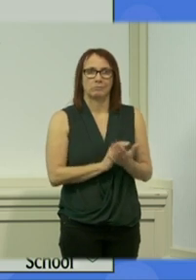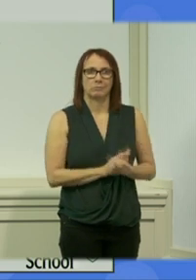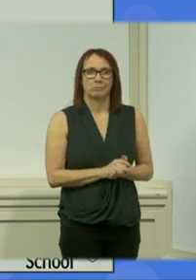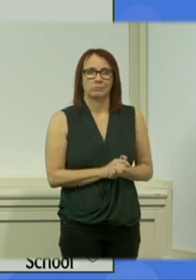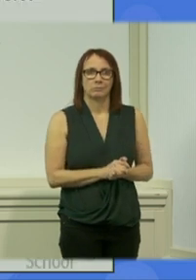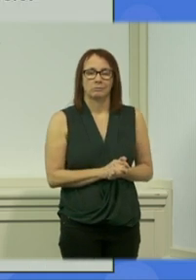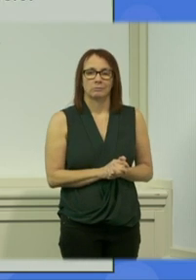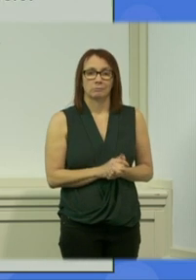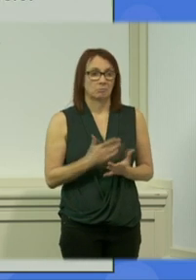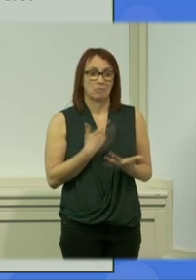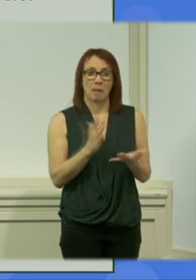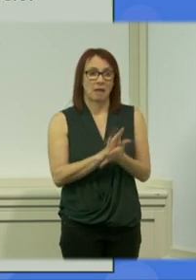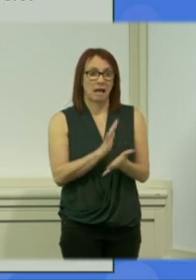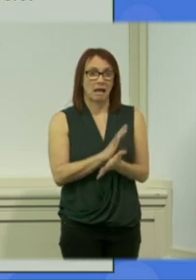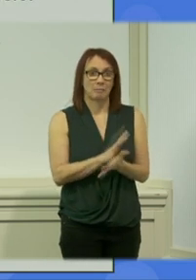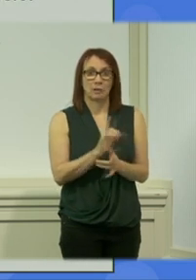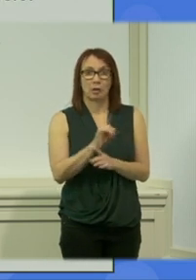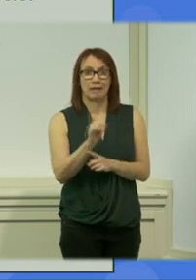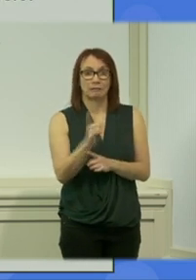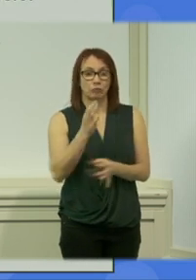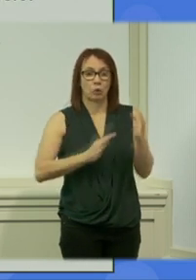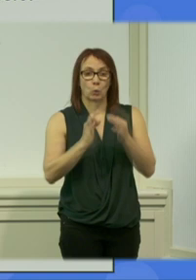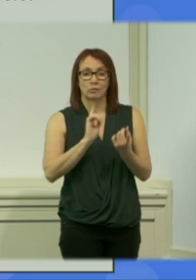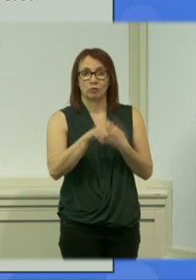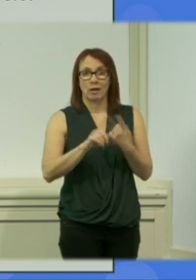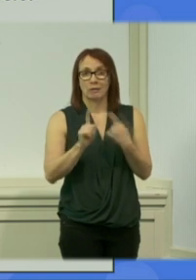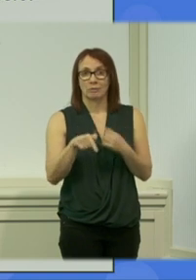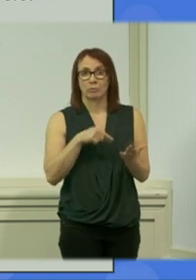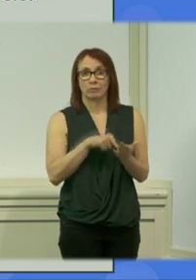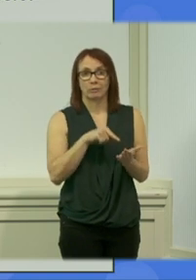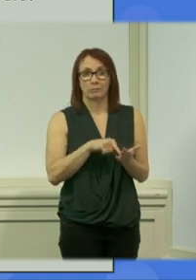I'm happy to answer questions about that later.